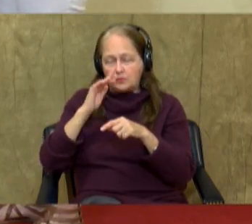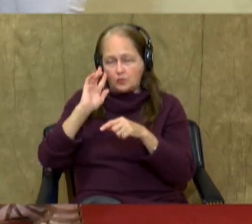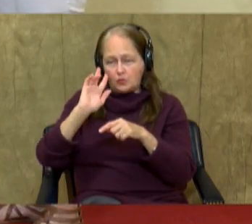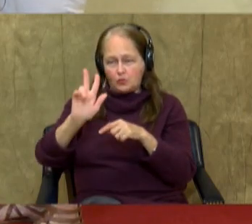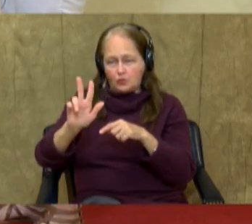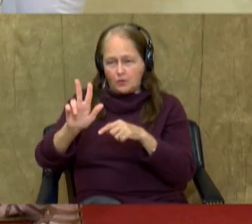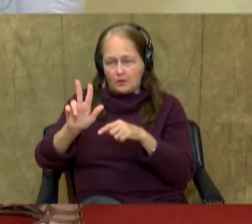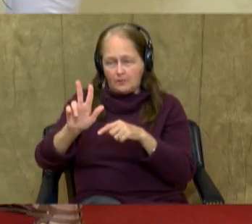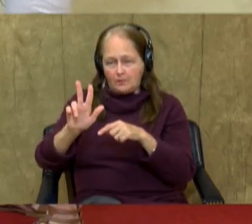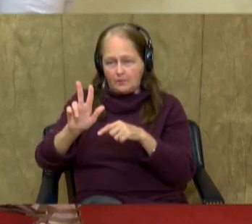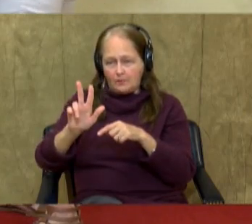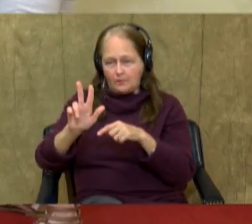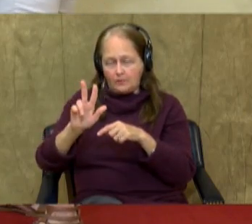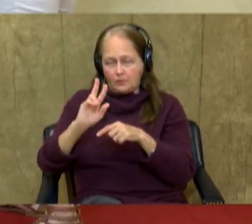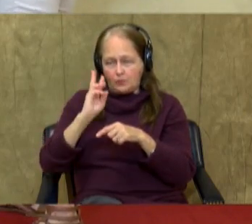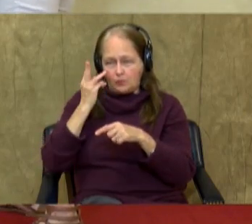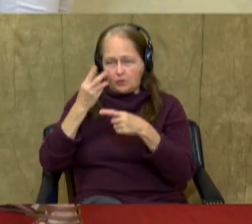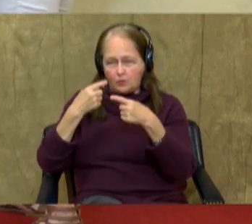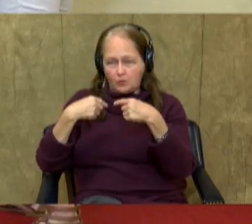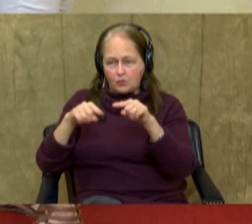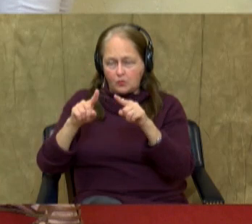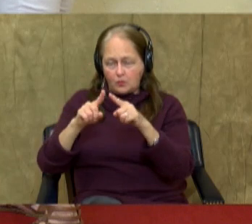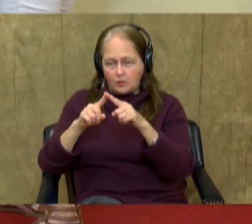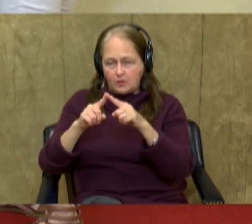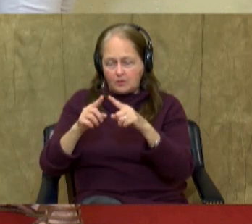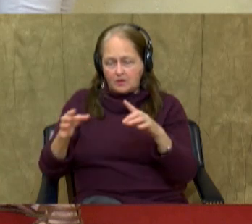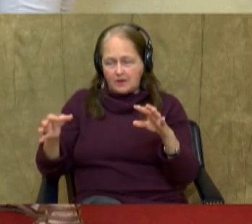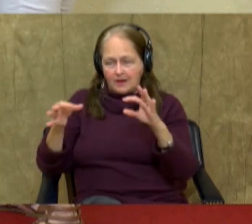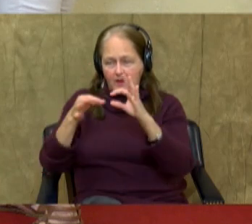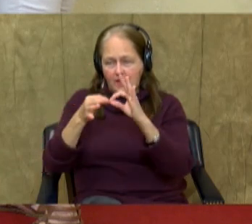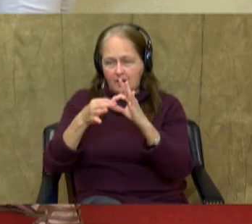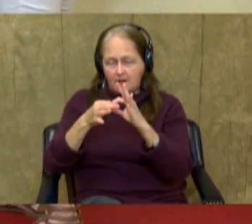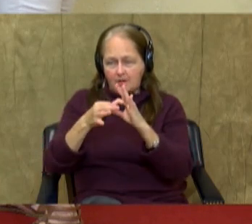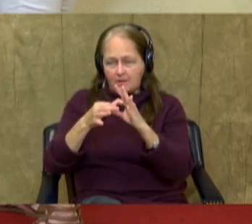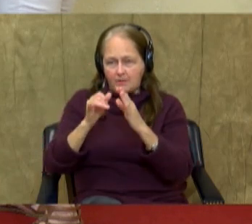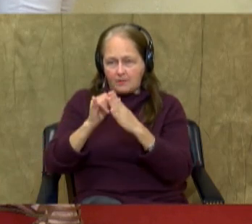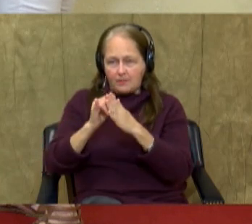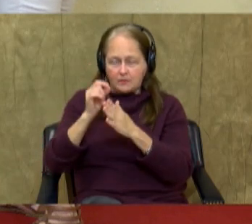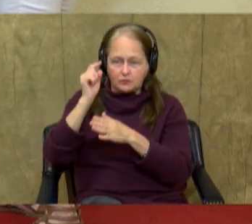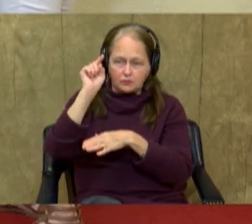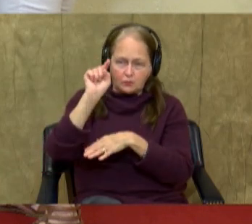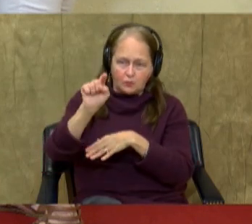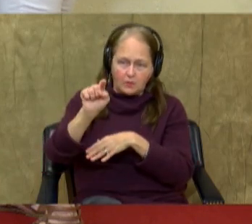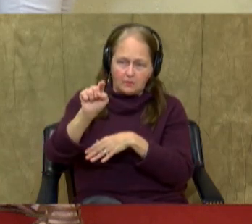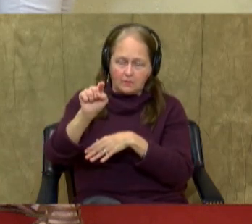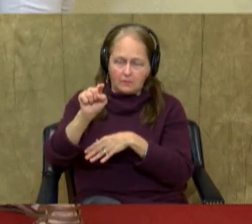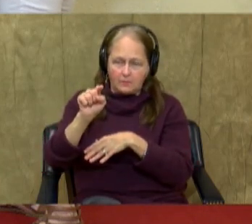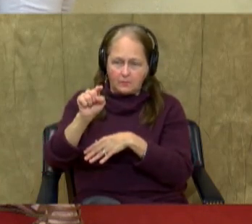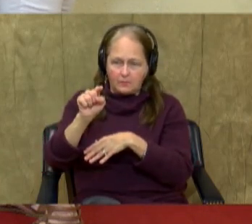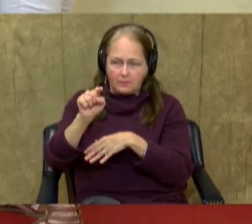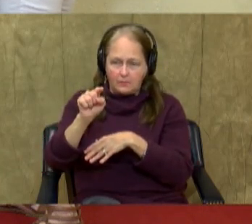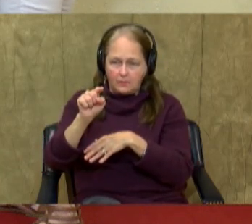3. So we are going to connect it to this one right here